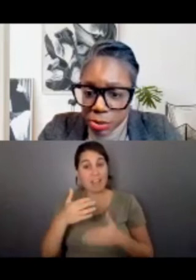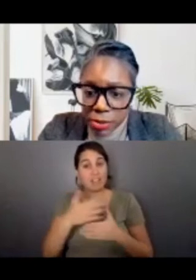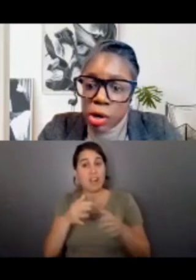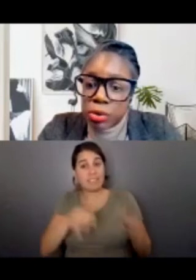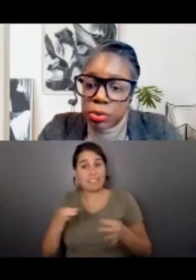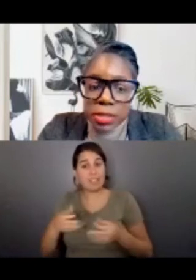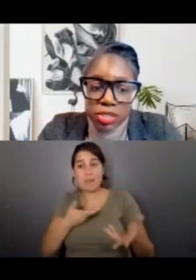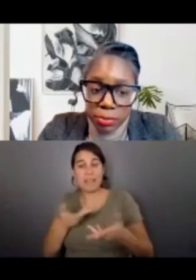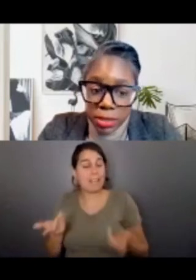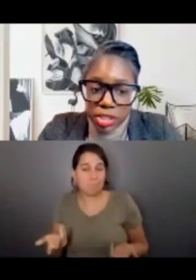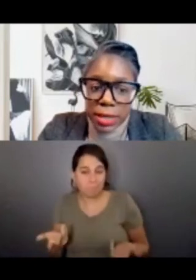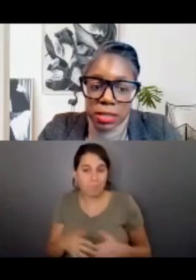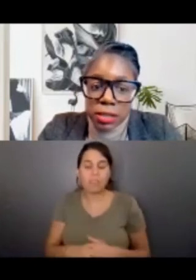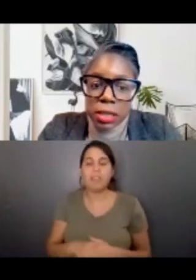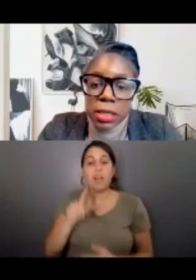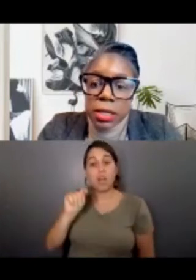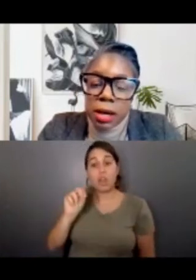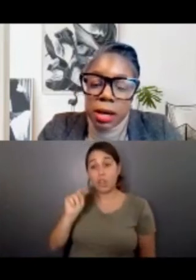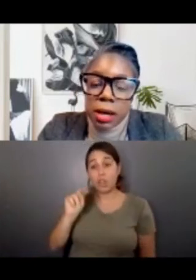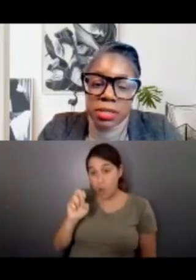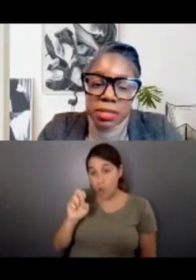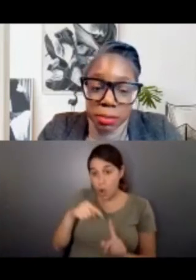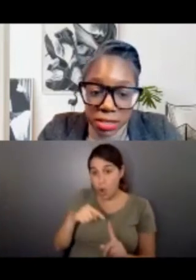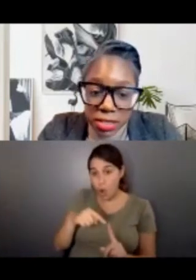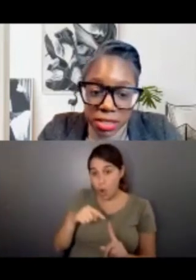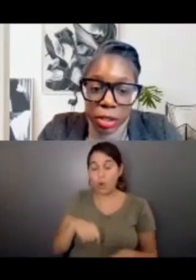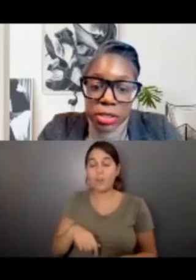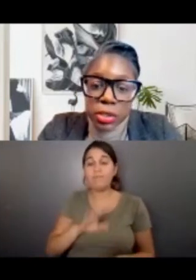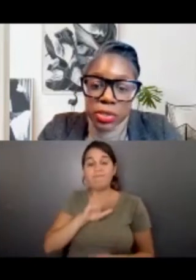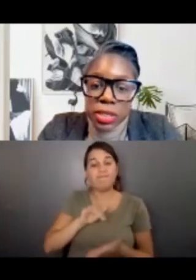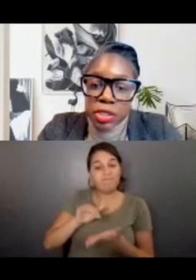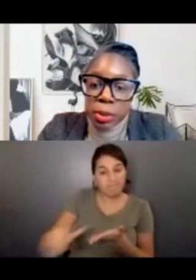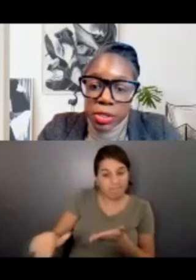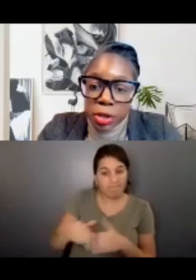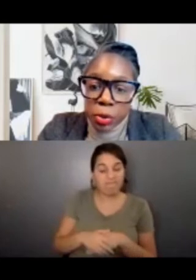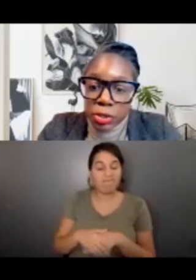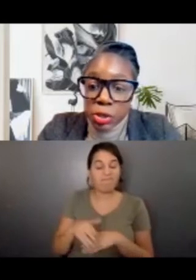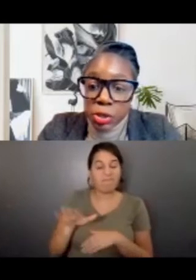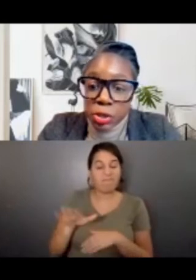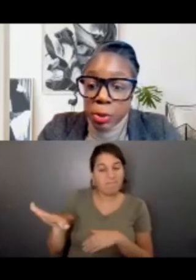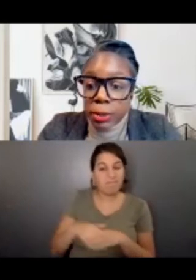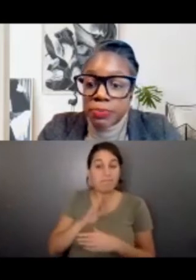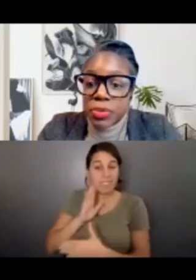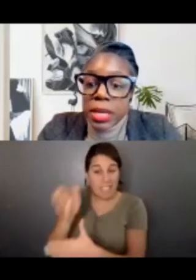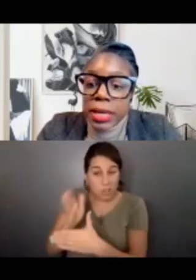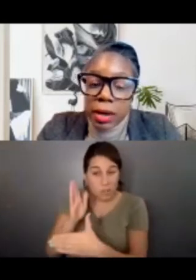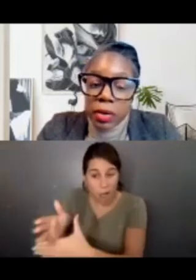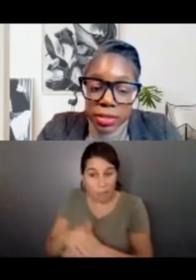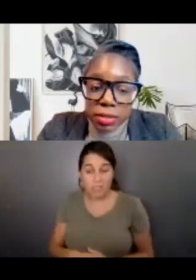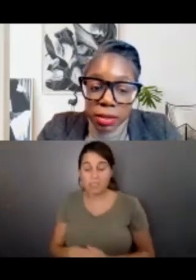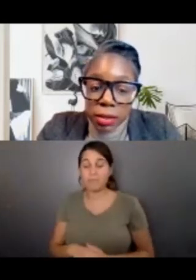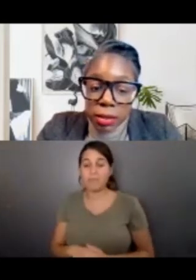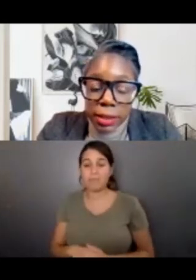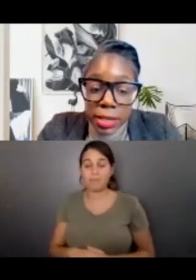Smith's tone with Mrs. Jackson, his dismissiveness of her concerns and interrupting her while she spoke, and how